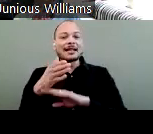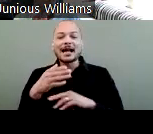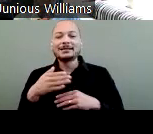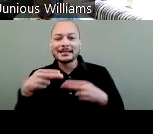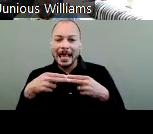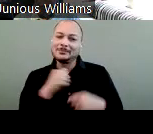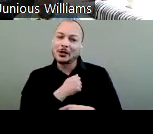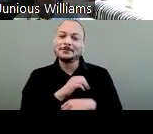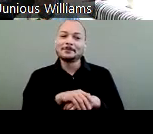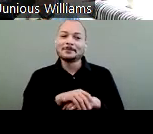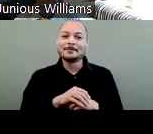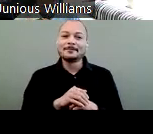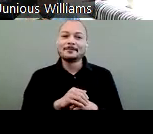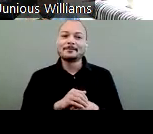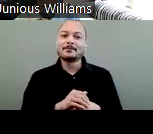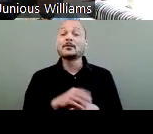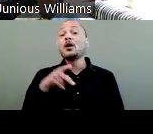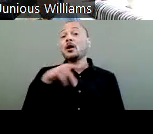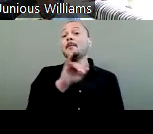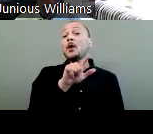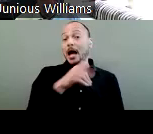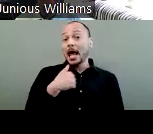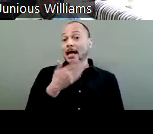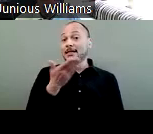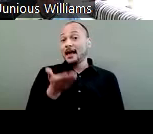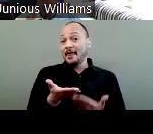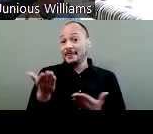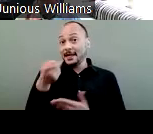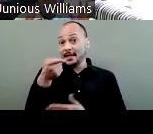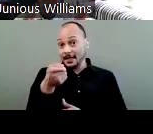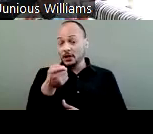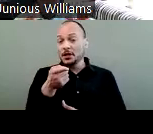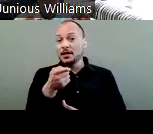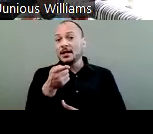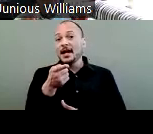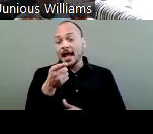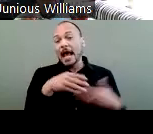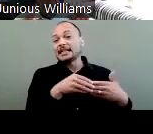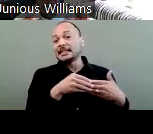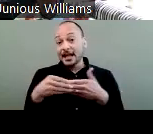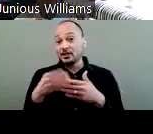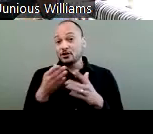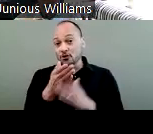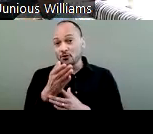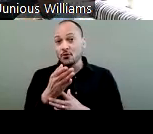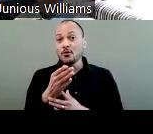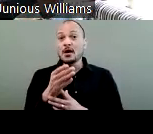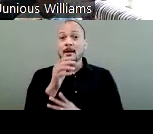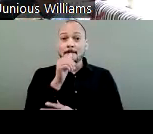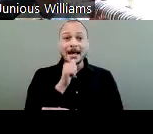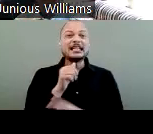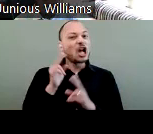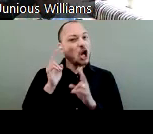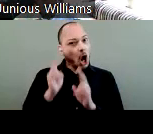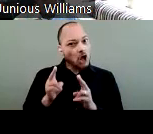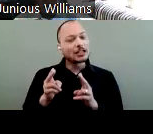sorry. Paul has a thing here that takes you through patient urgency and